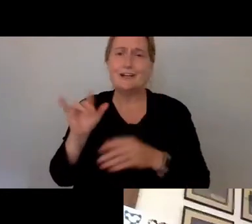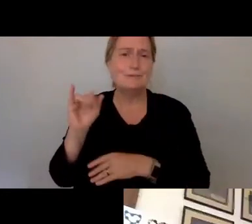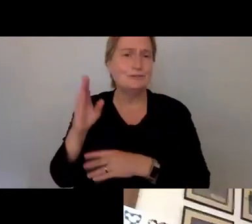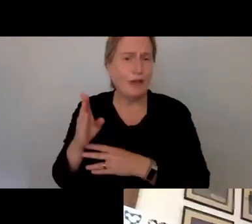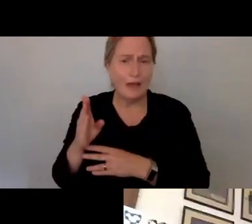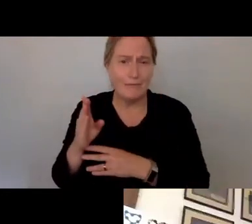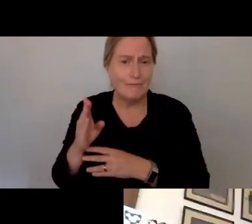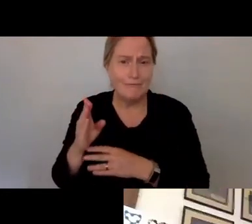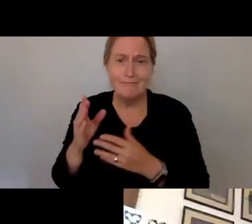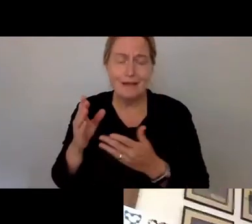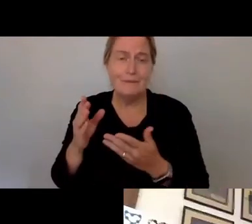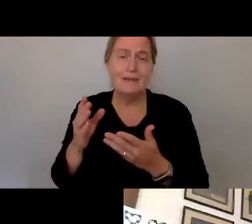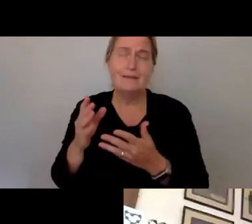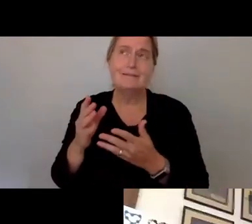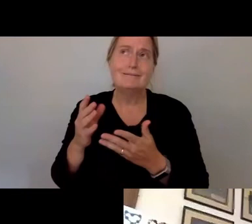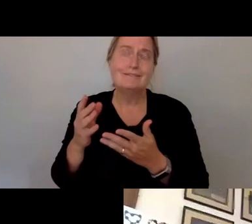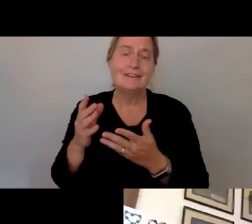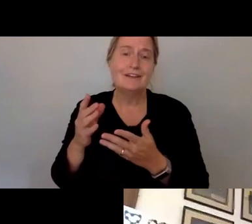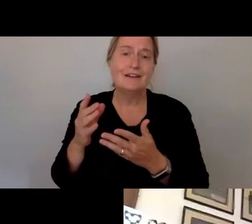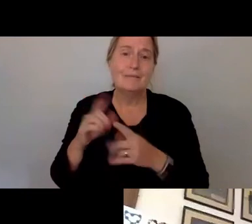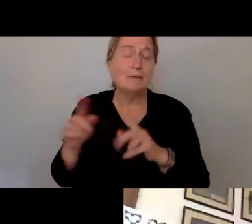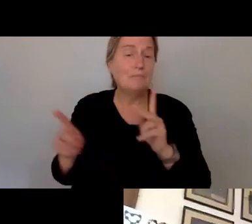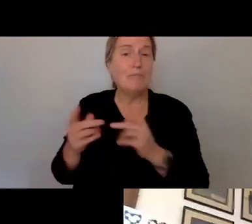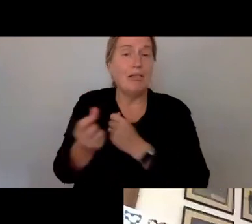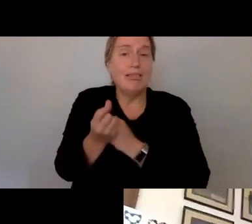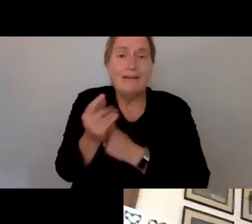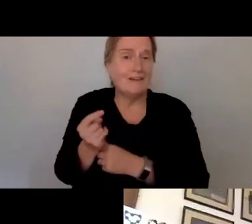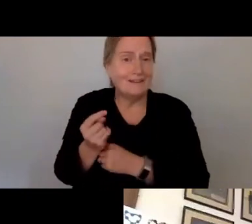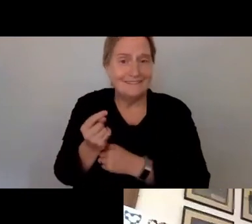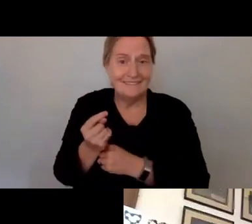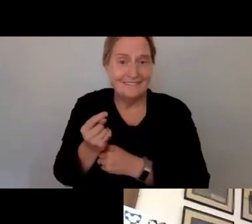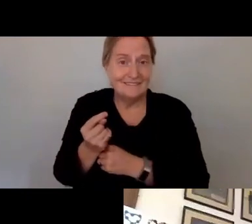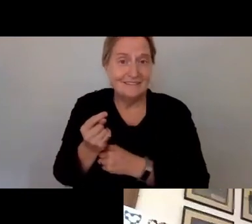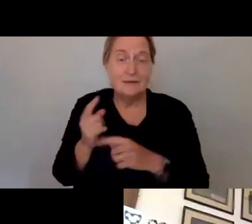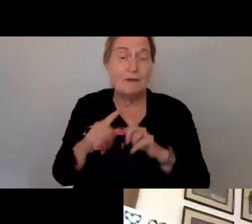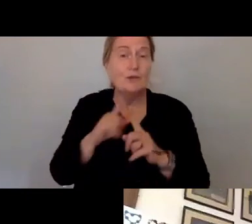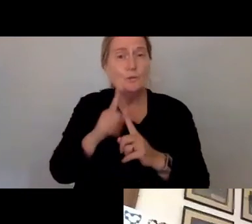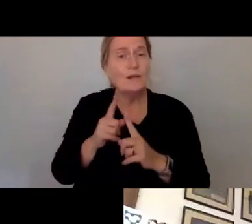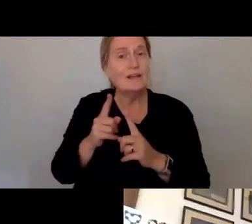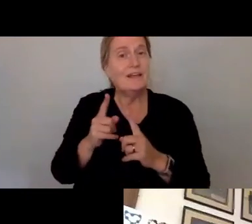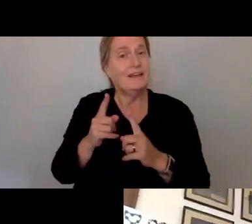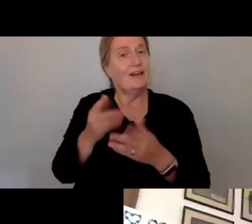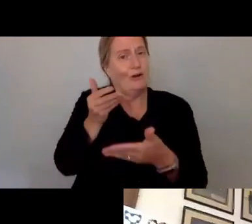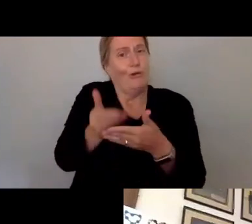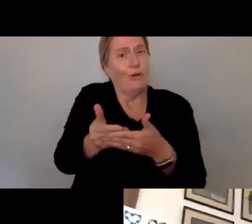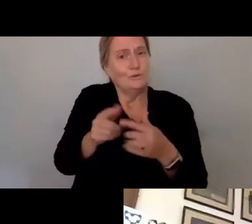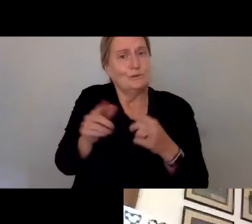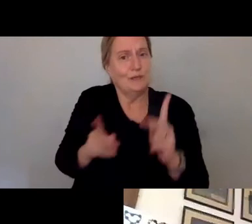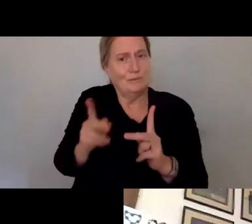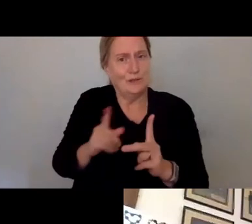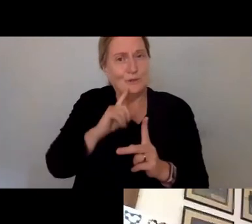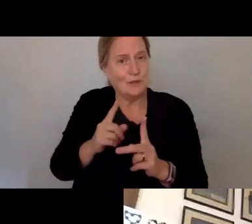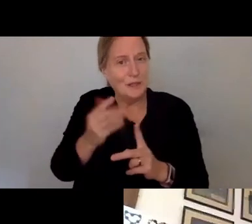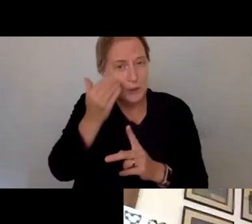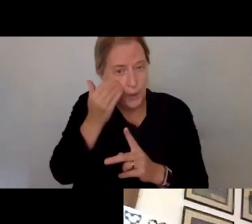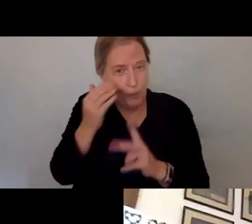work. I mean, you're right there. You're living with the person in a very intimate way in many cases. But the PCAs I've